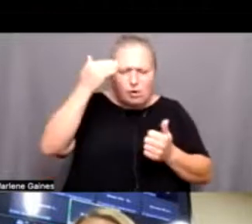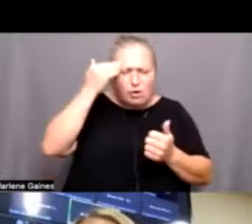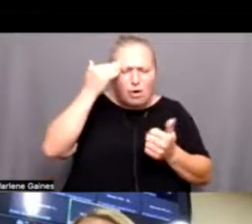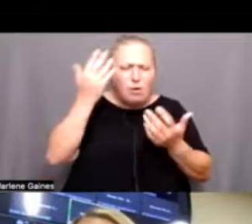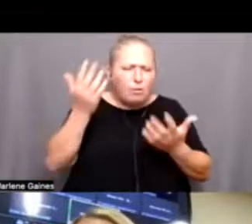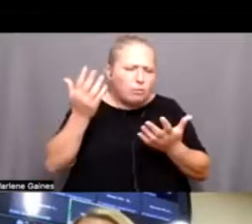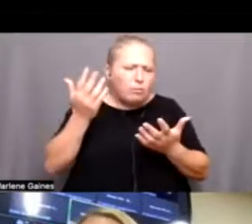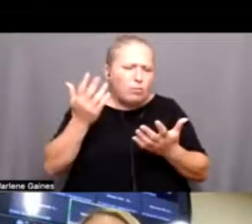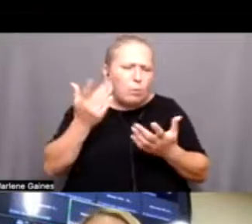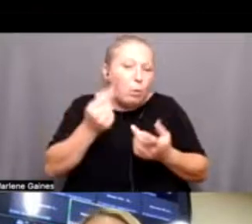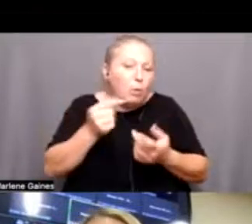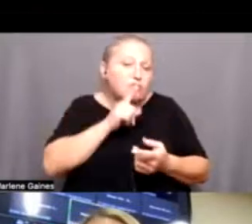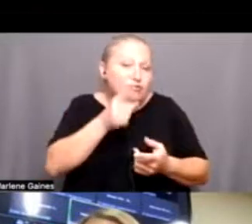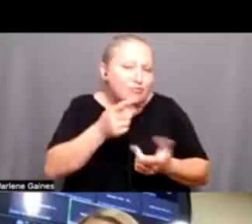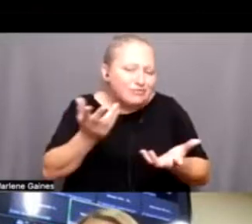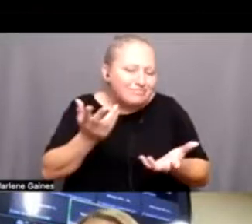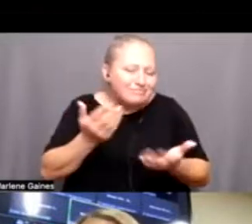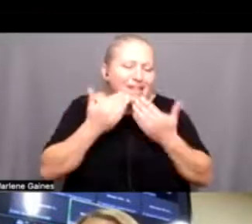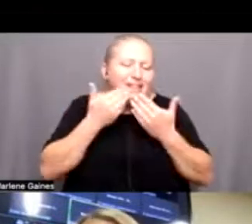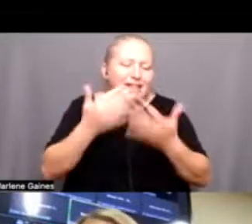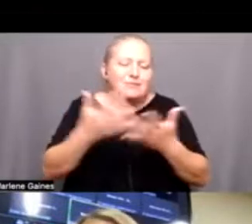is the truth? Thank you so much.